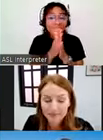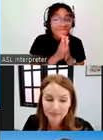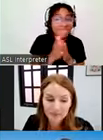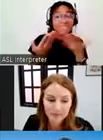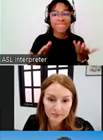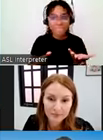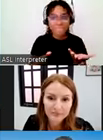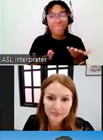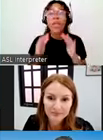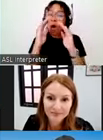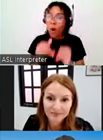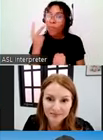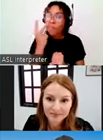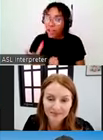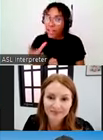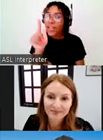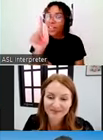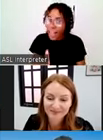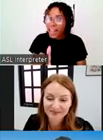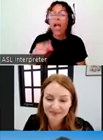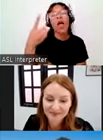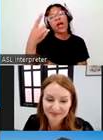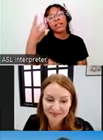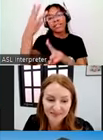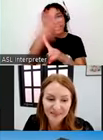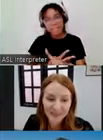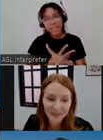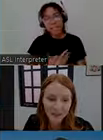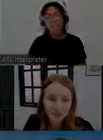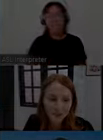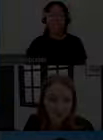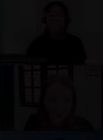in 6 months at our next progress update. Thanks so much, everybody. Thank you.